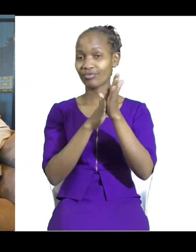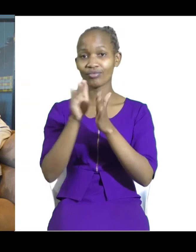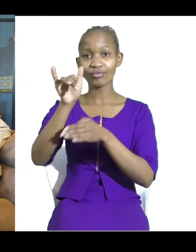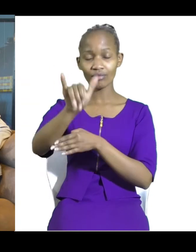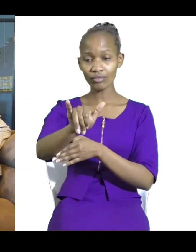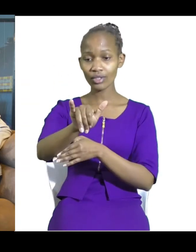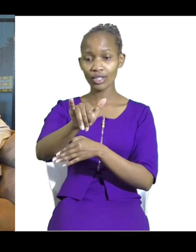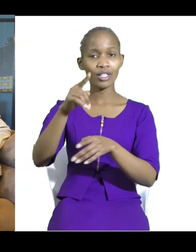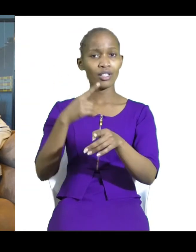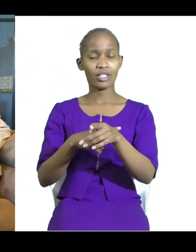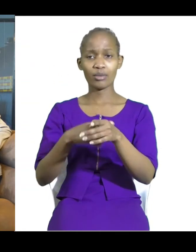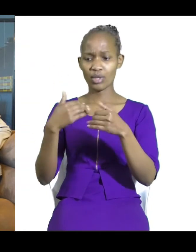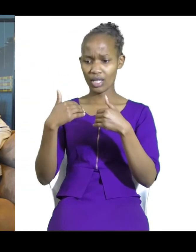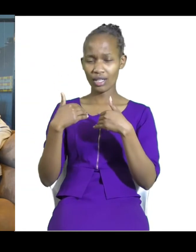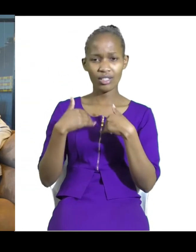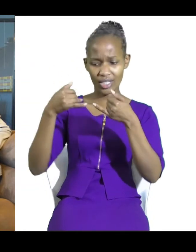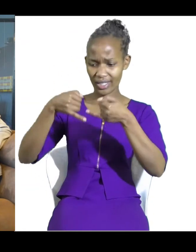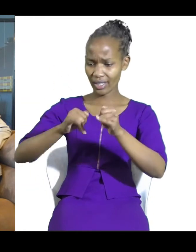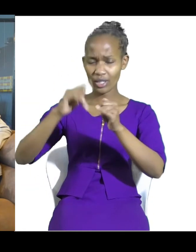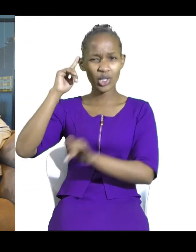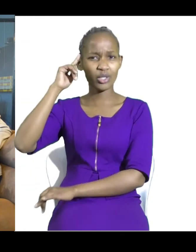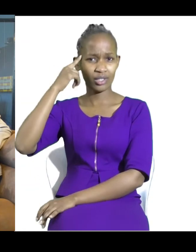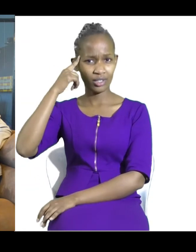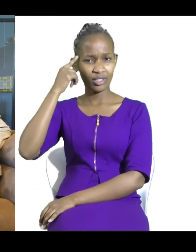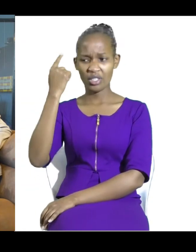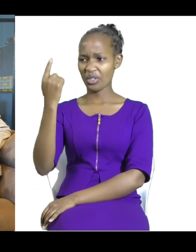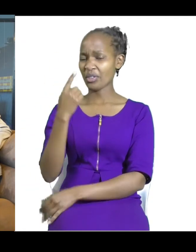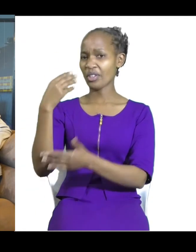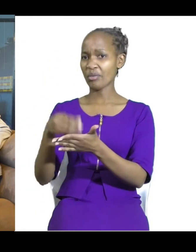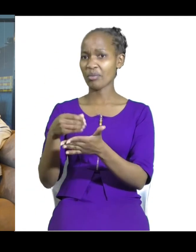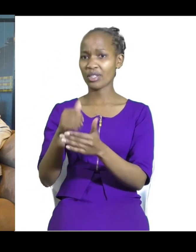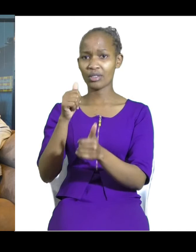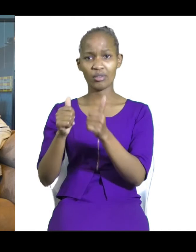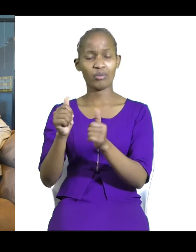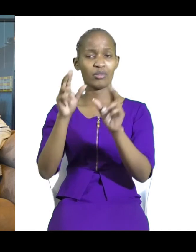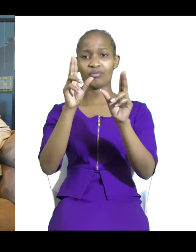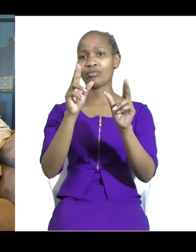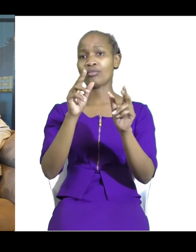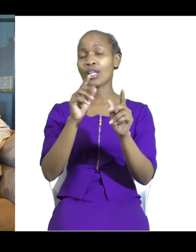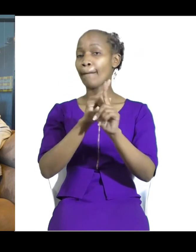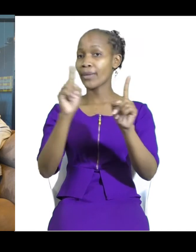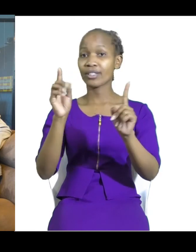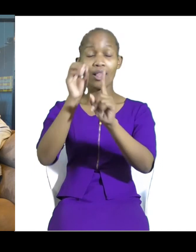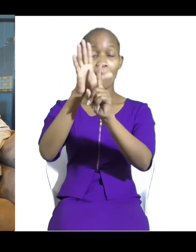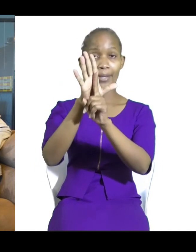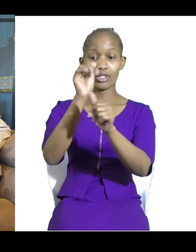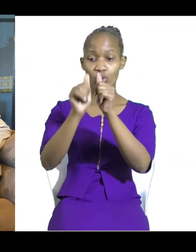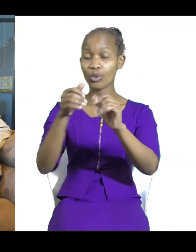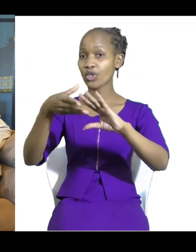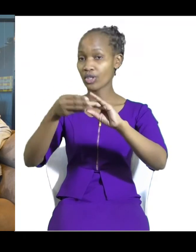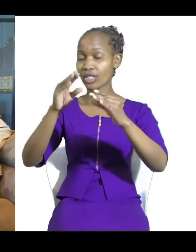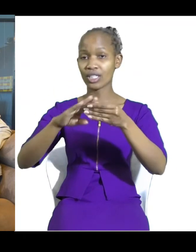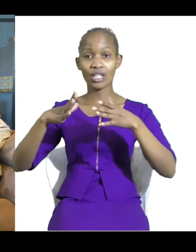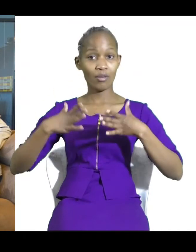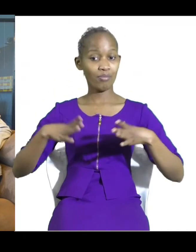get ourselves in the silos of trying to think that it's only money that supports, but that impact that you create, so many people are